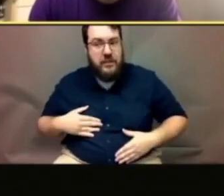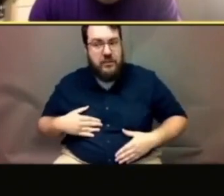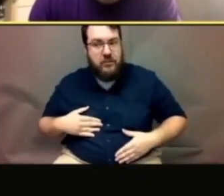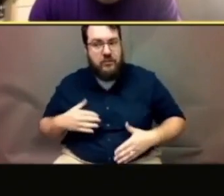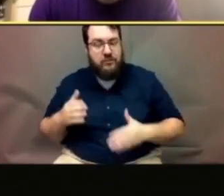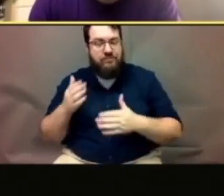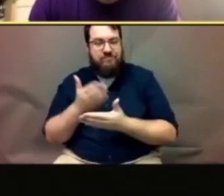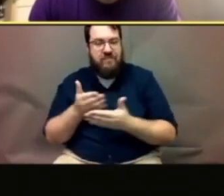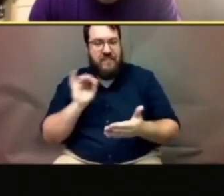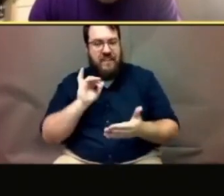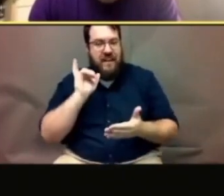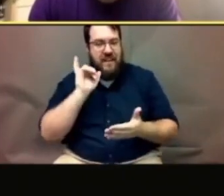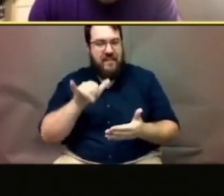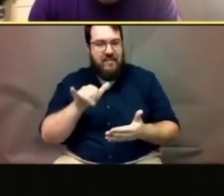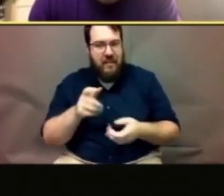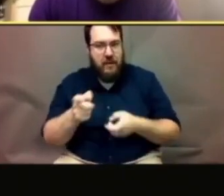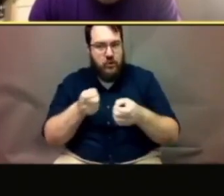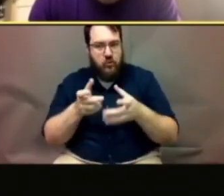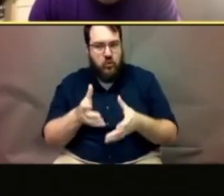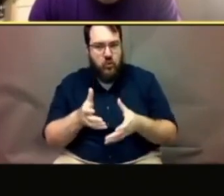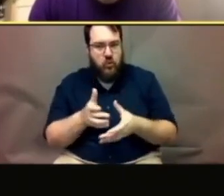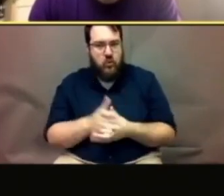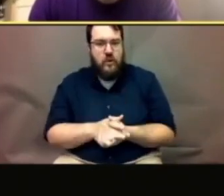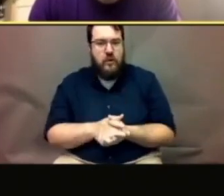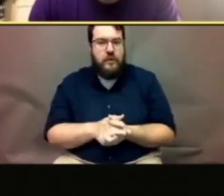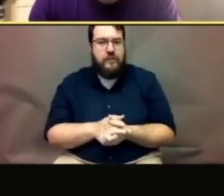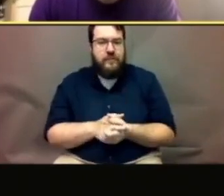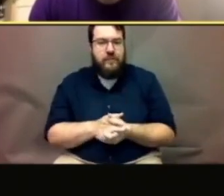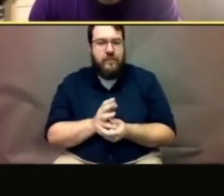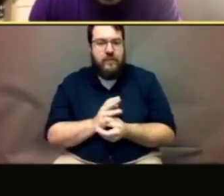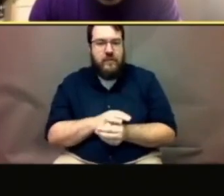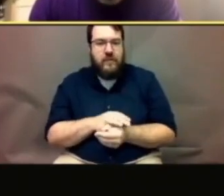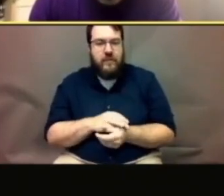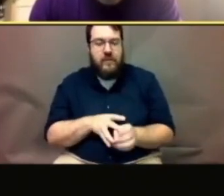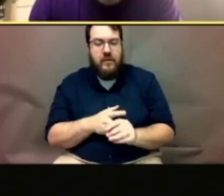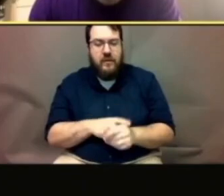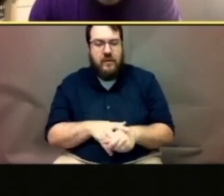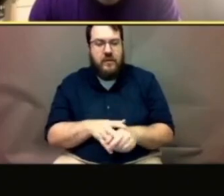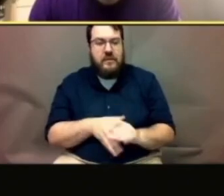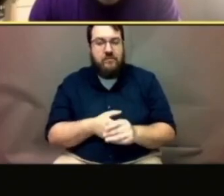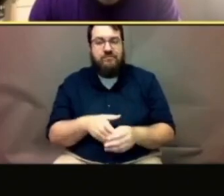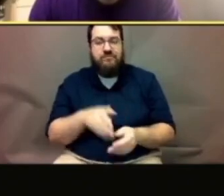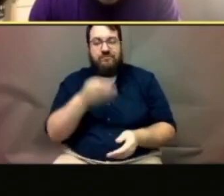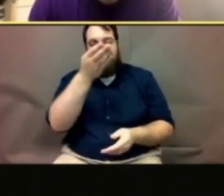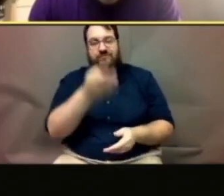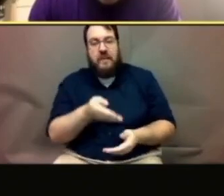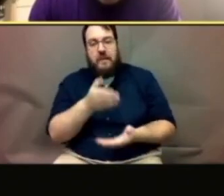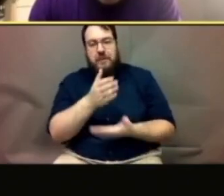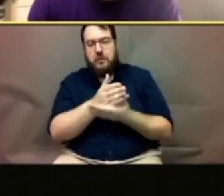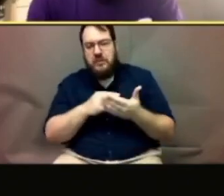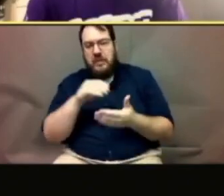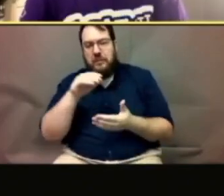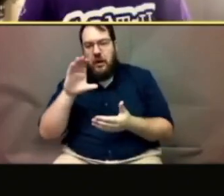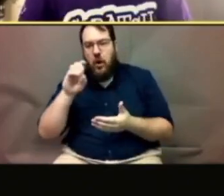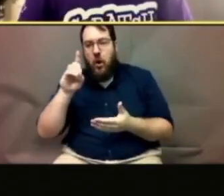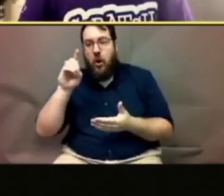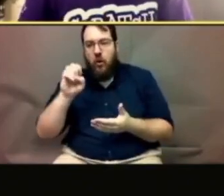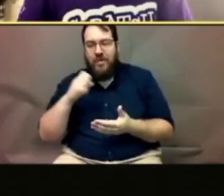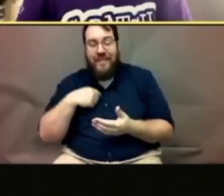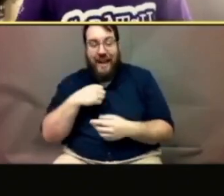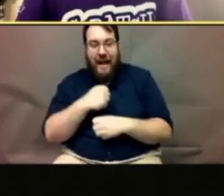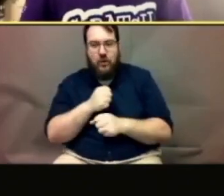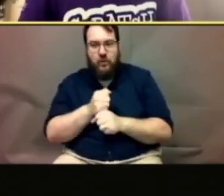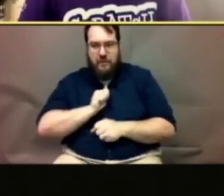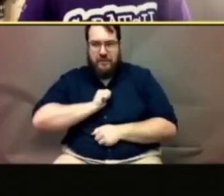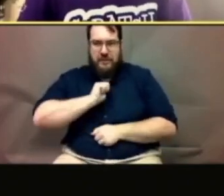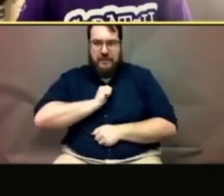controller? So let's go over here. So here's some code that I made for doing